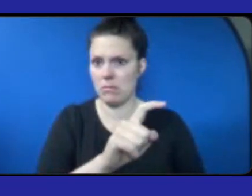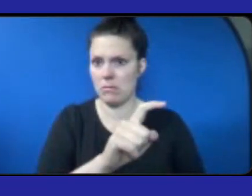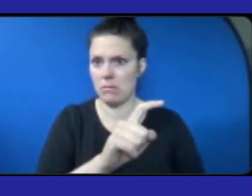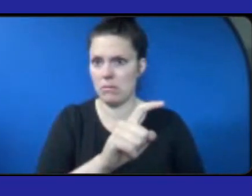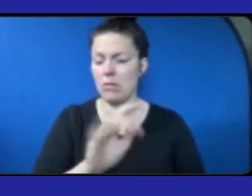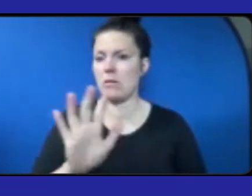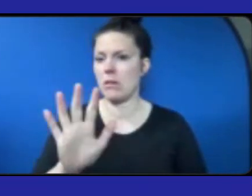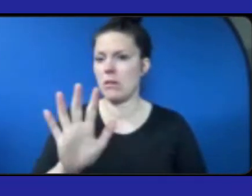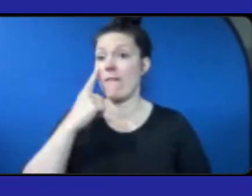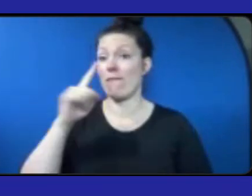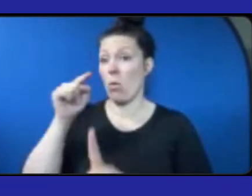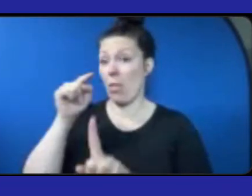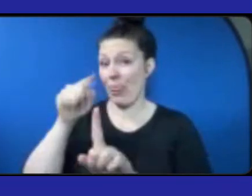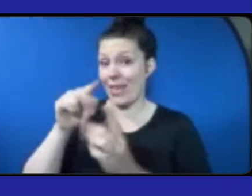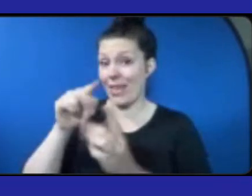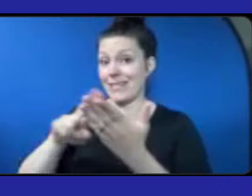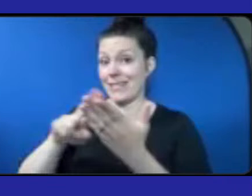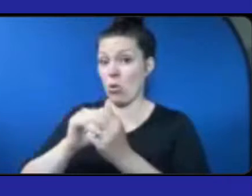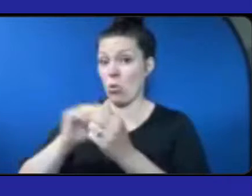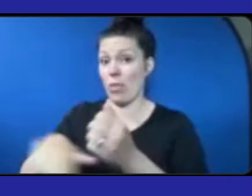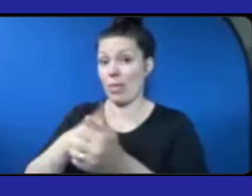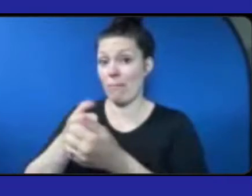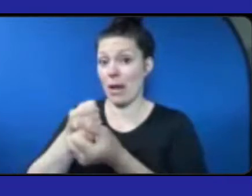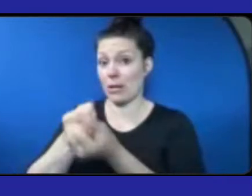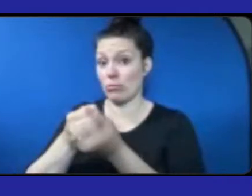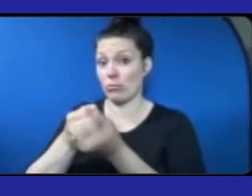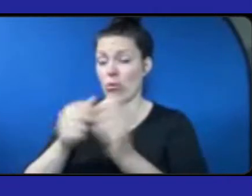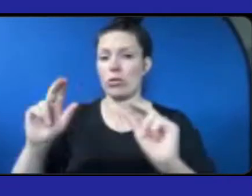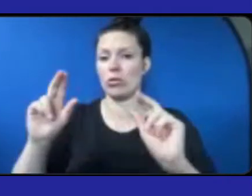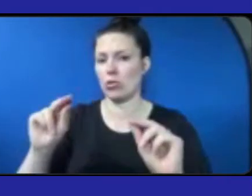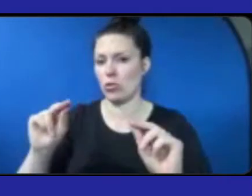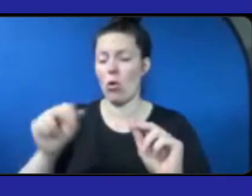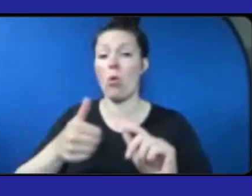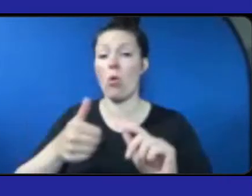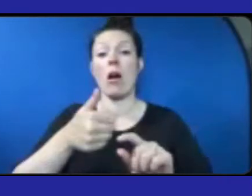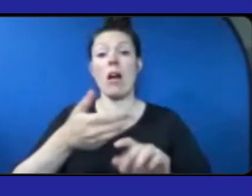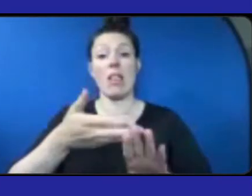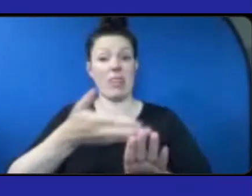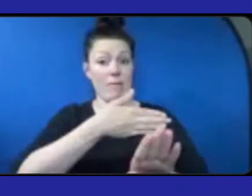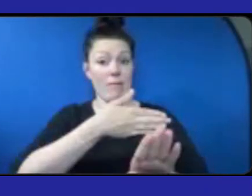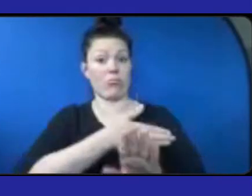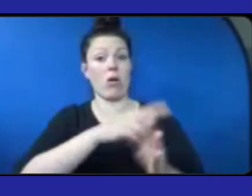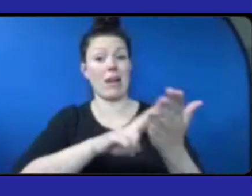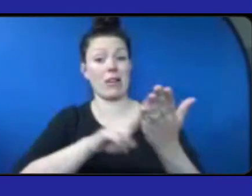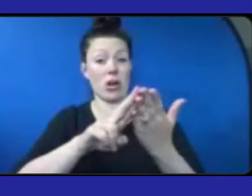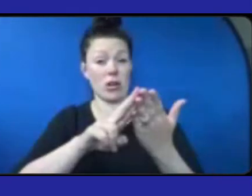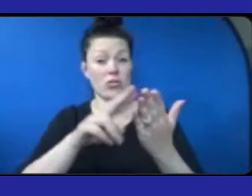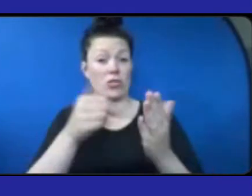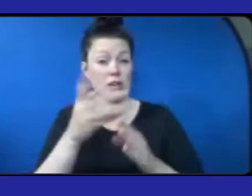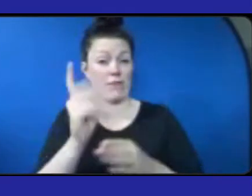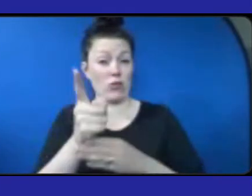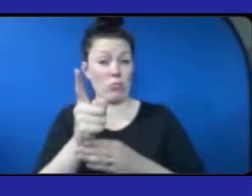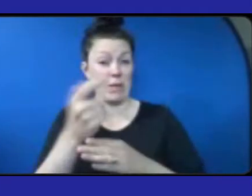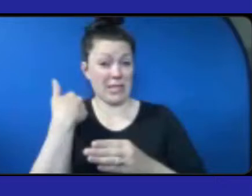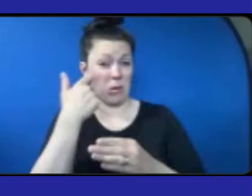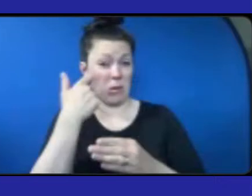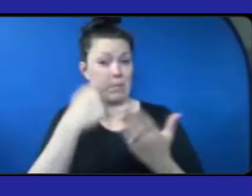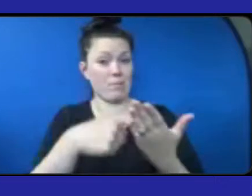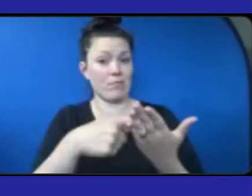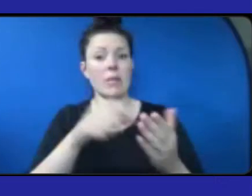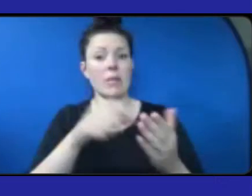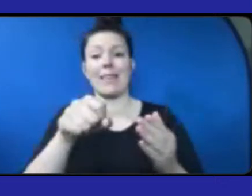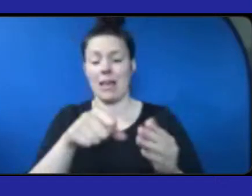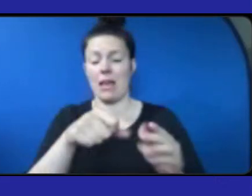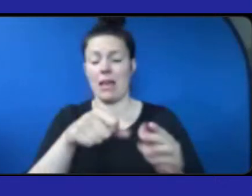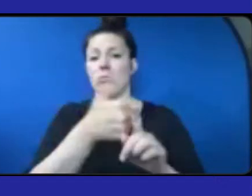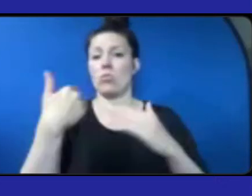Under this contract with the back end support, no, they're not. Under the prior contract we discussed a few minutes ago, they are responsible for